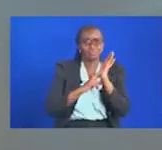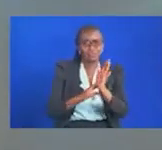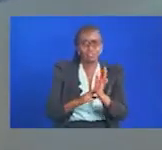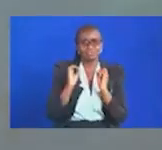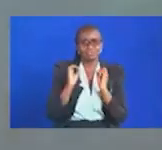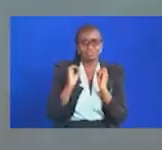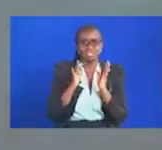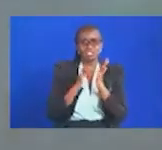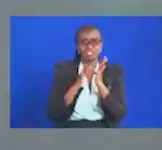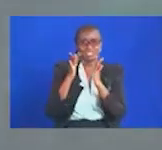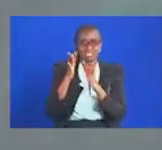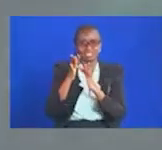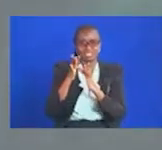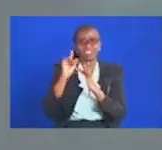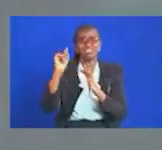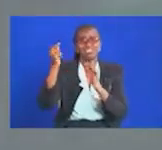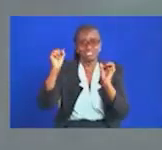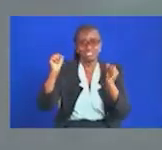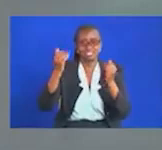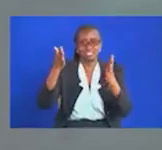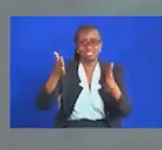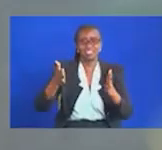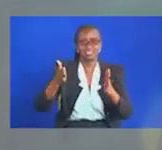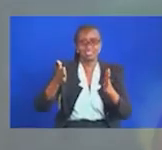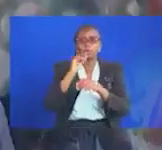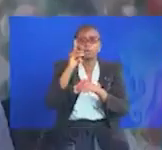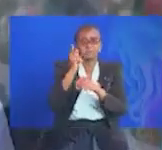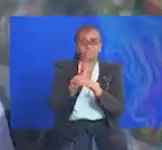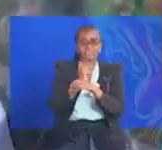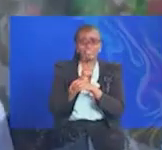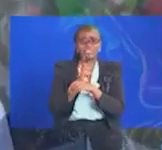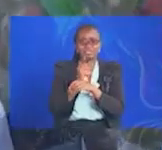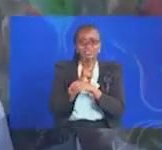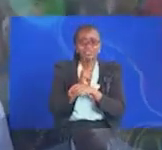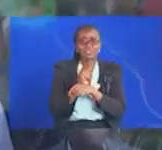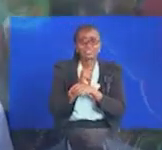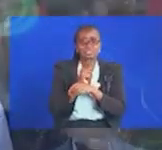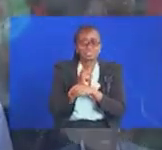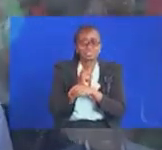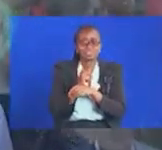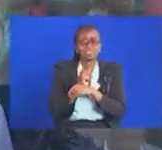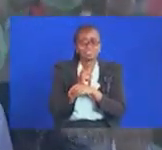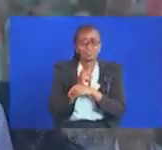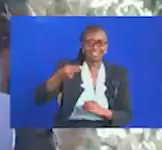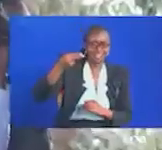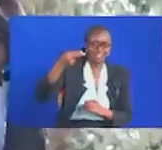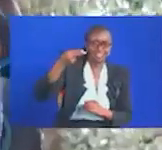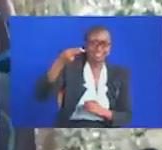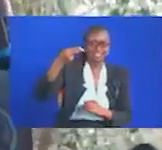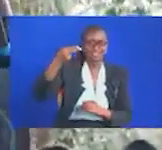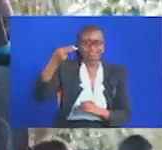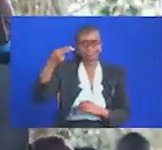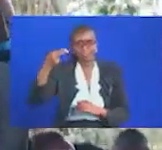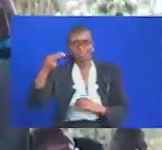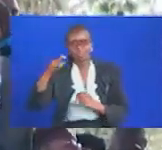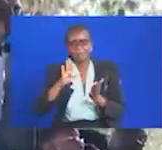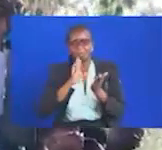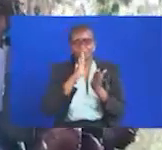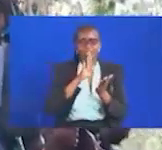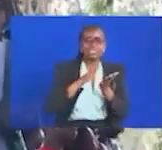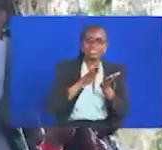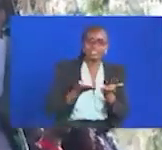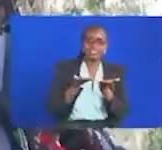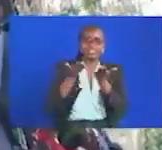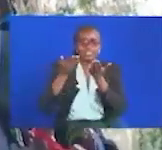Everybody's advocating Savior. Hold hands in one moment. This is a solemn assembly. Be